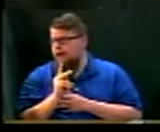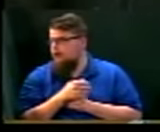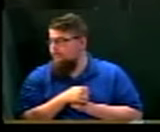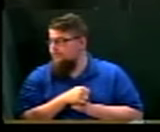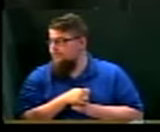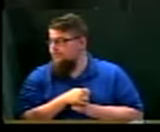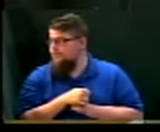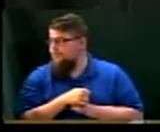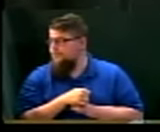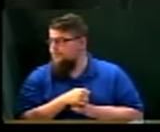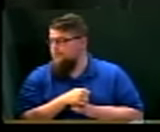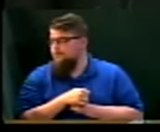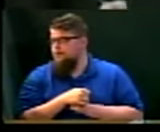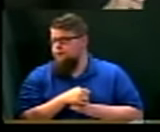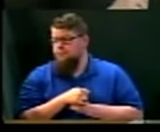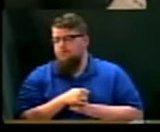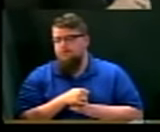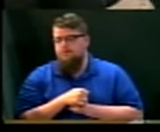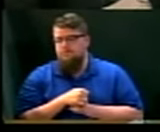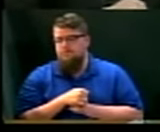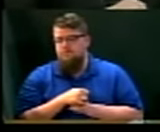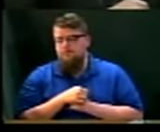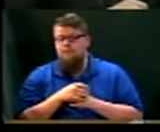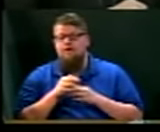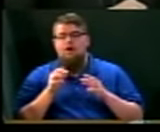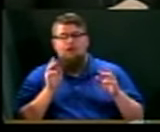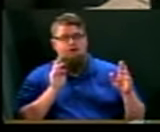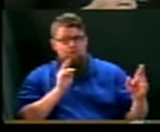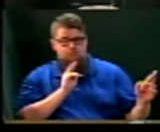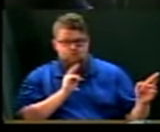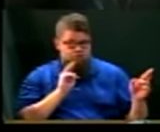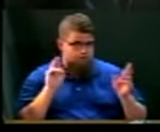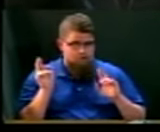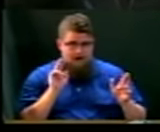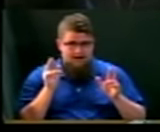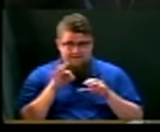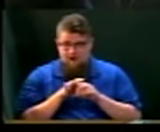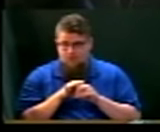well. Okay. We're ready to vote. Yes.